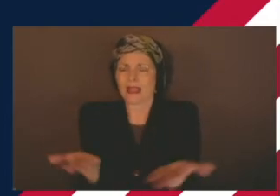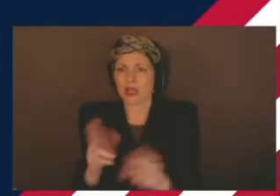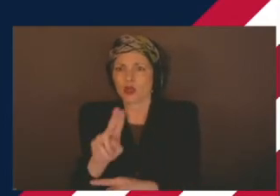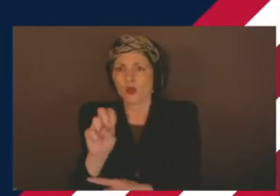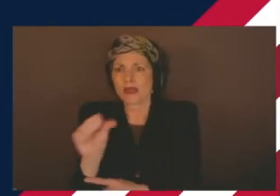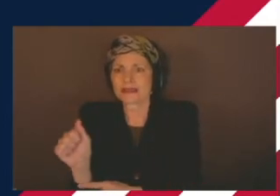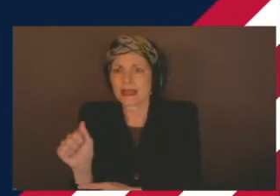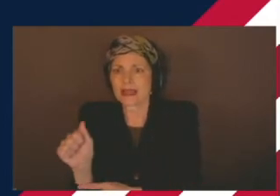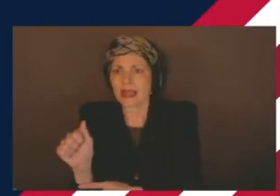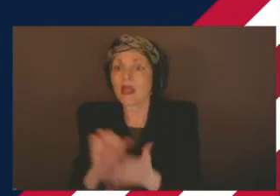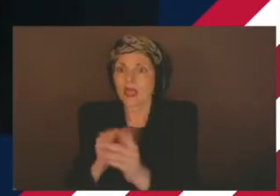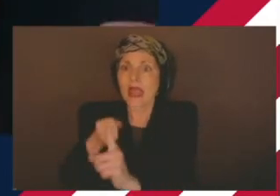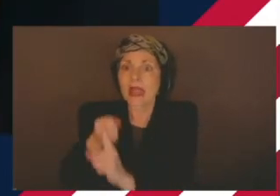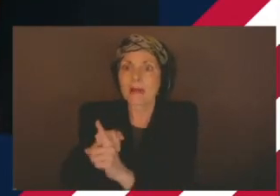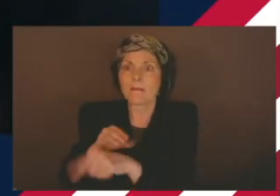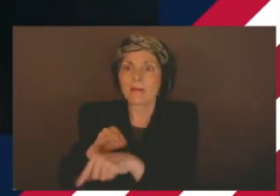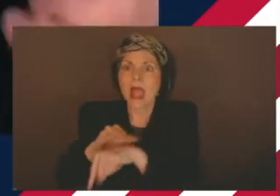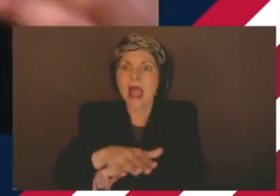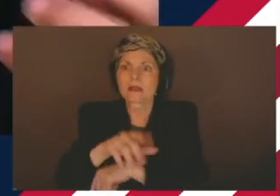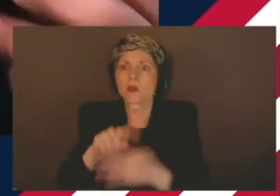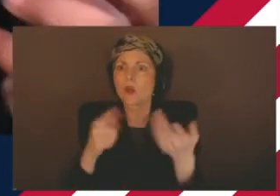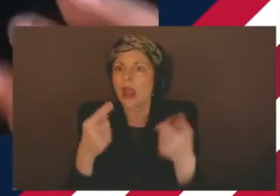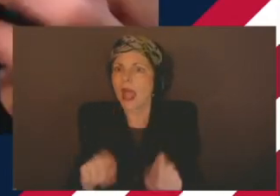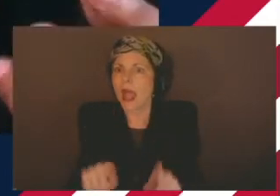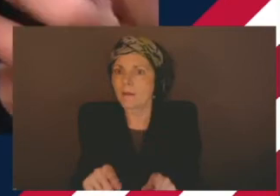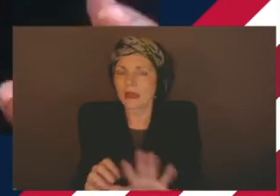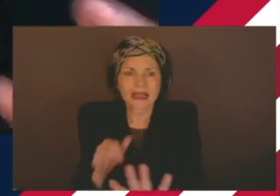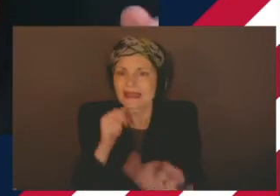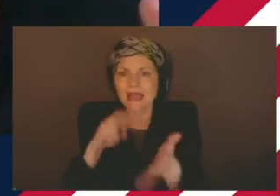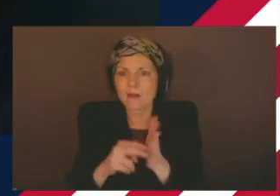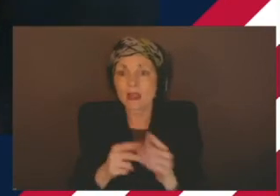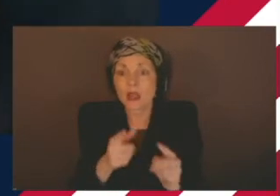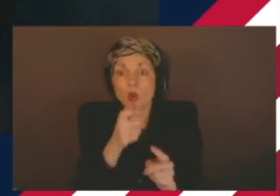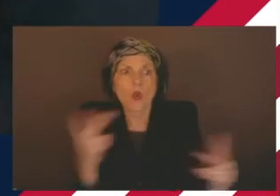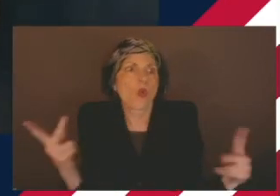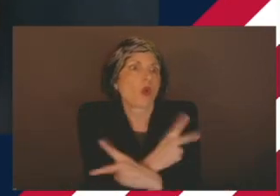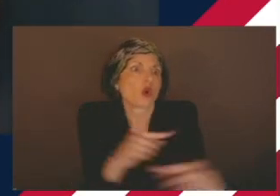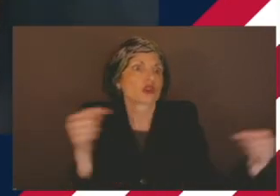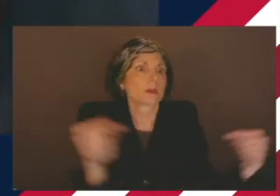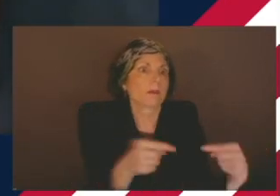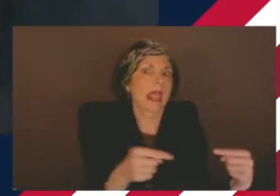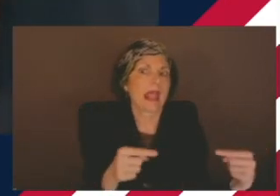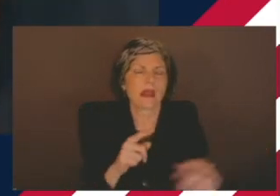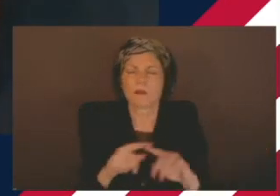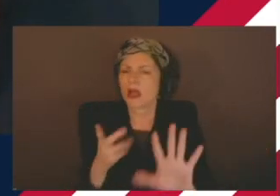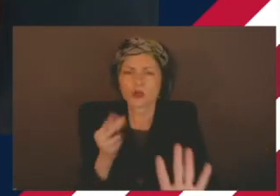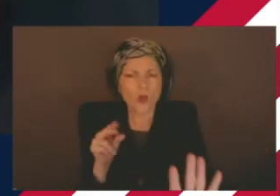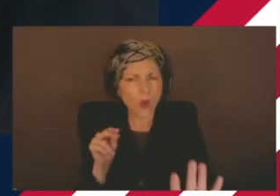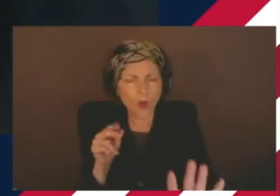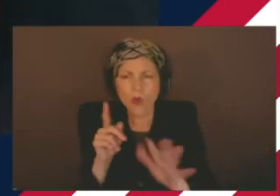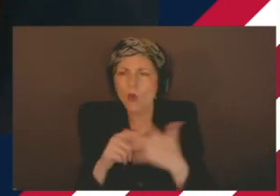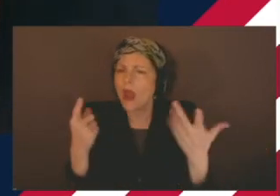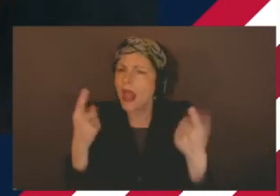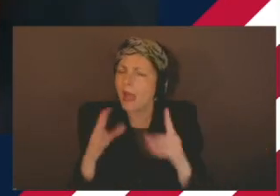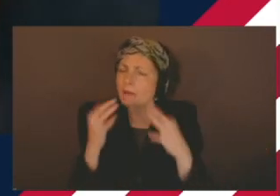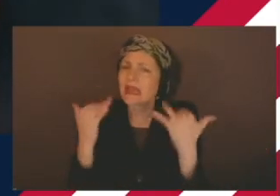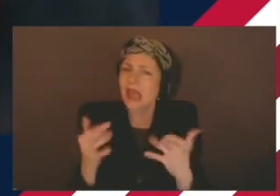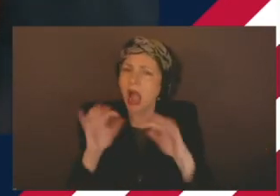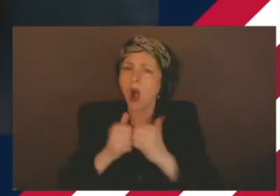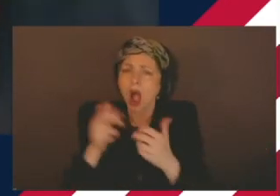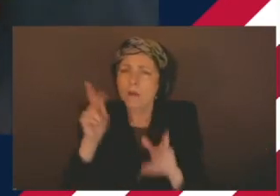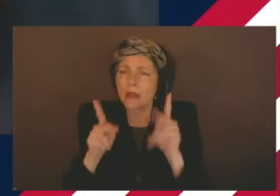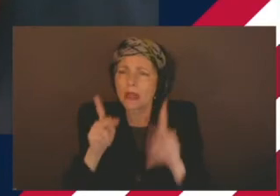from Africa. It's not about whose pain is the greatest, but how we deal with the ugliness, the sinisterness of racism and